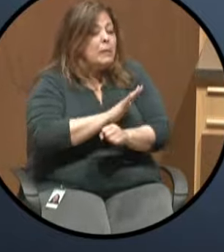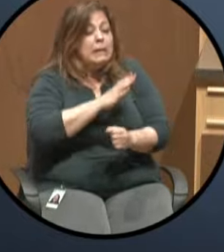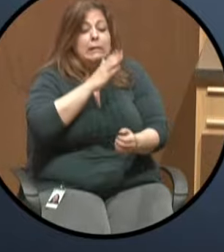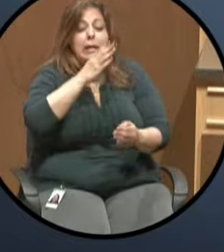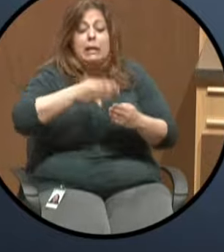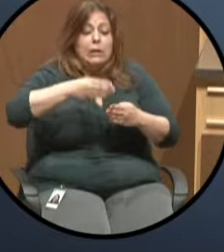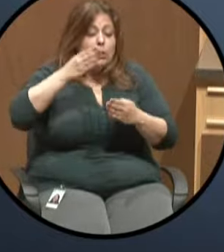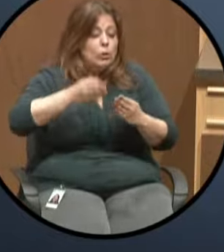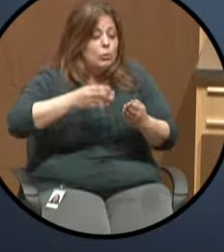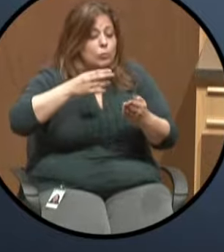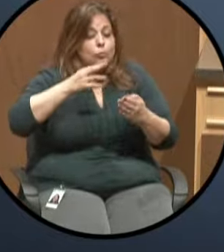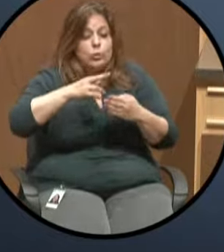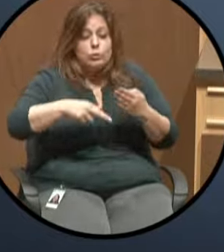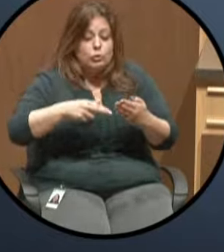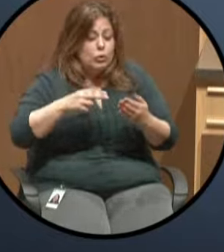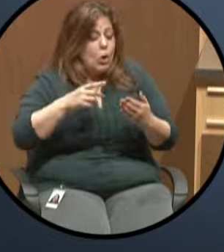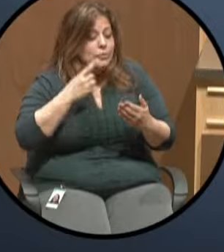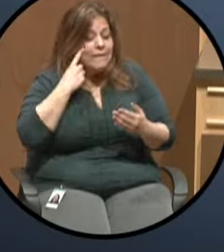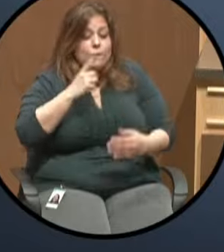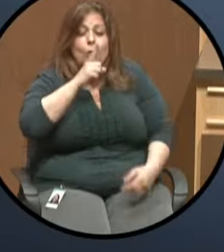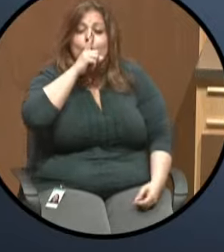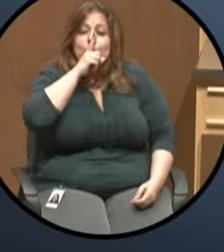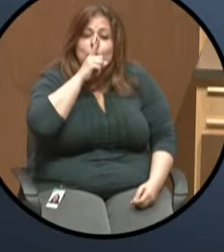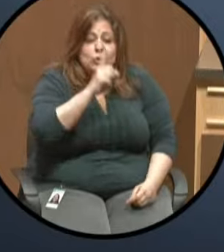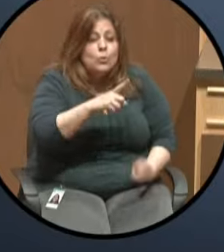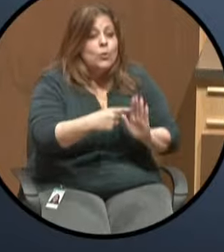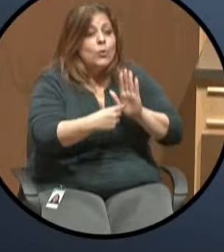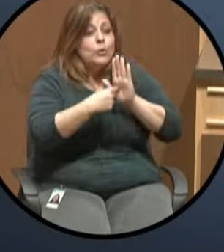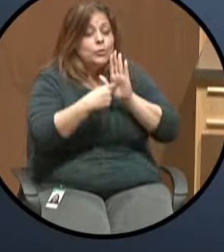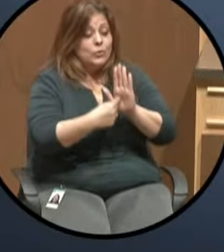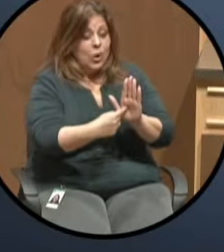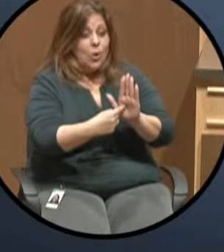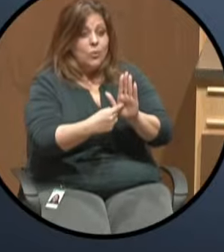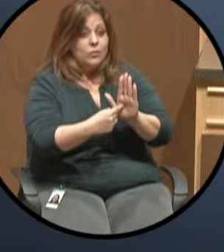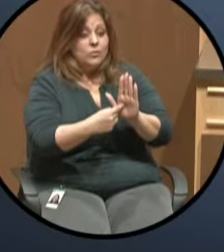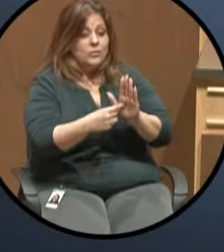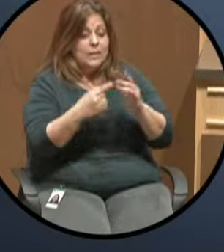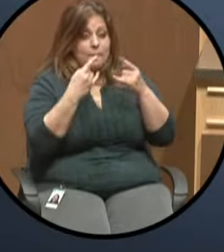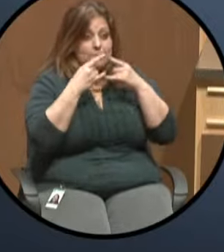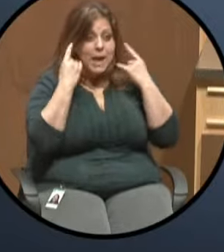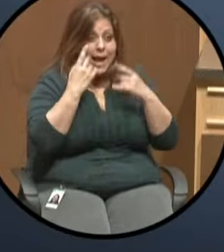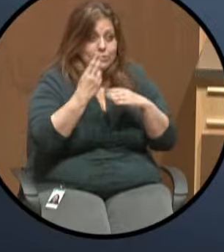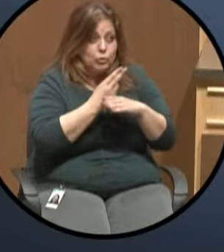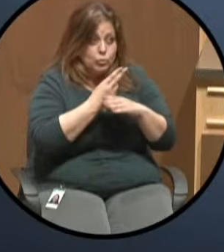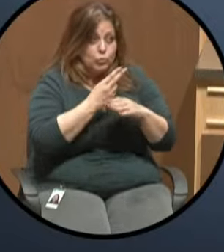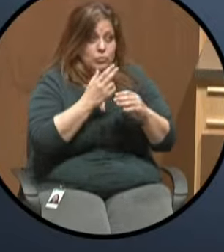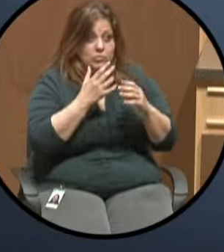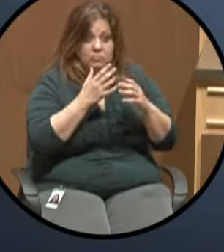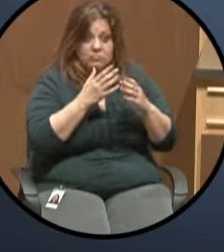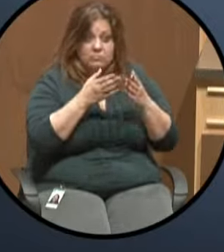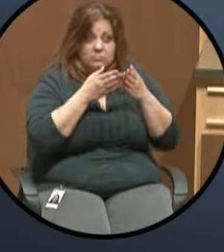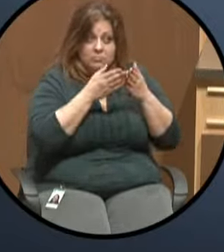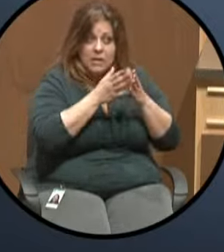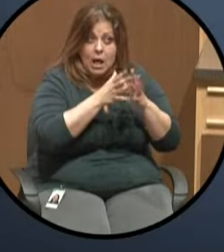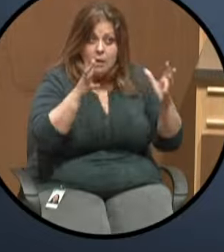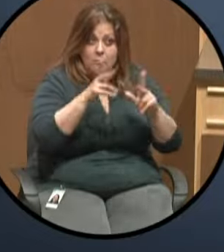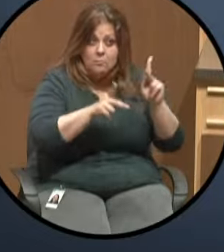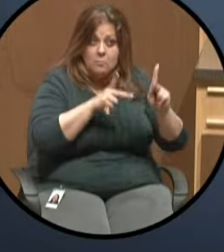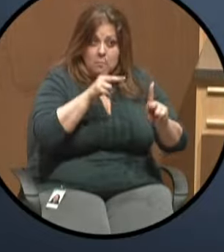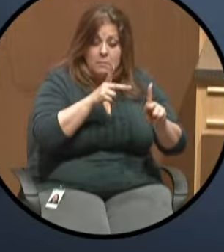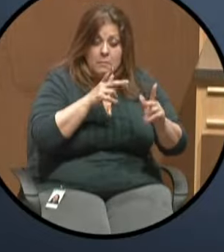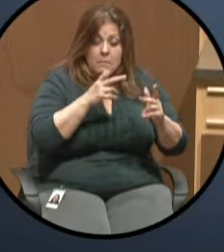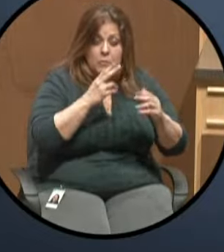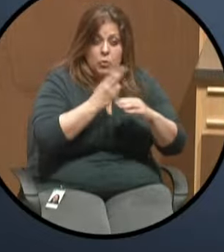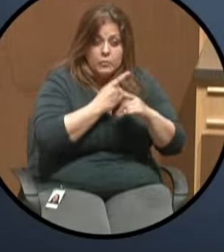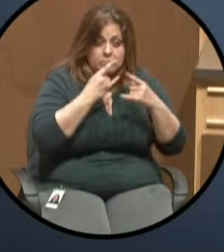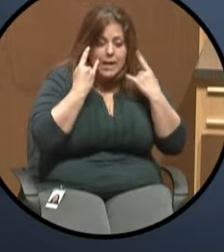concludes that the review shows that widespread mask use is a